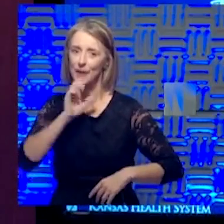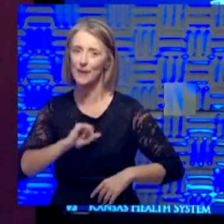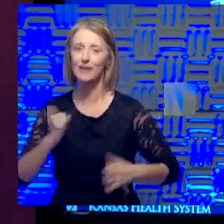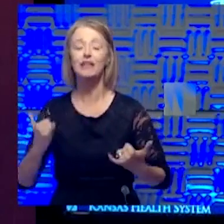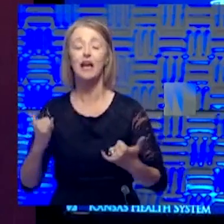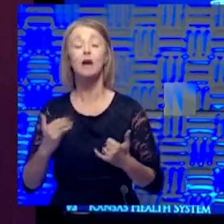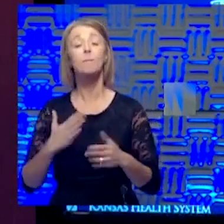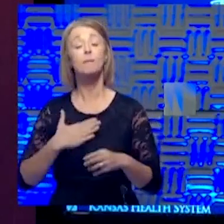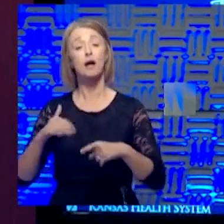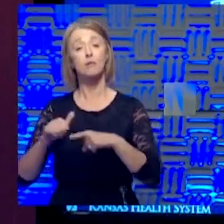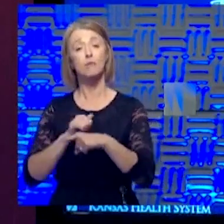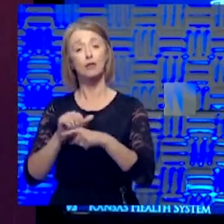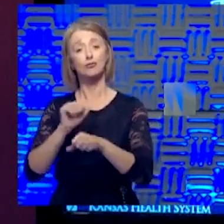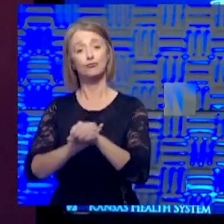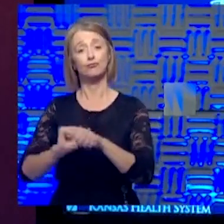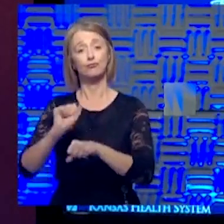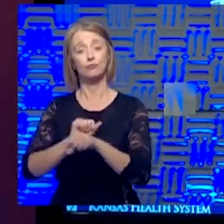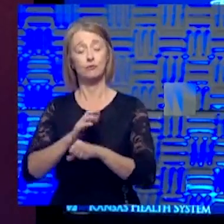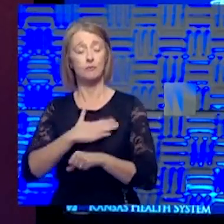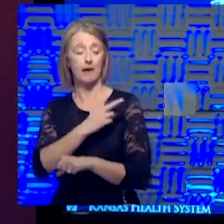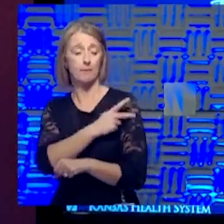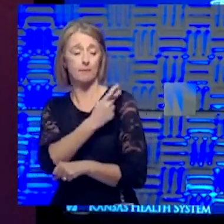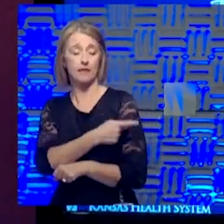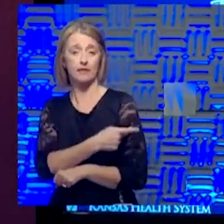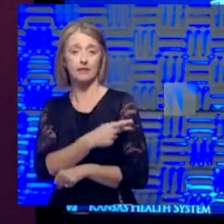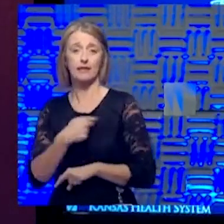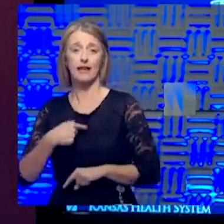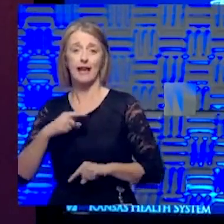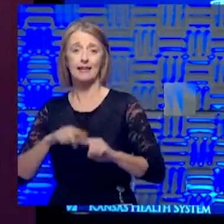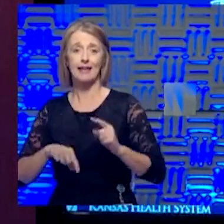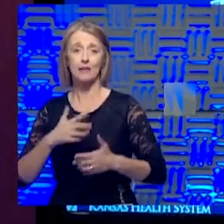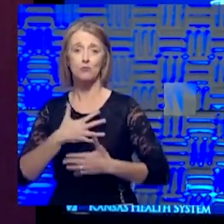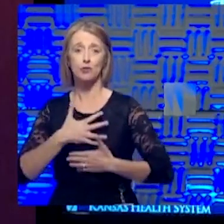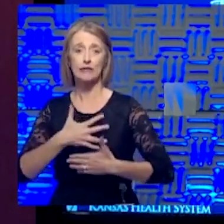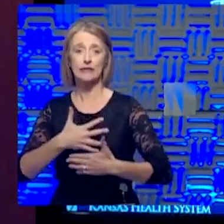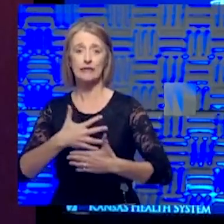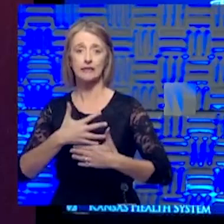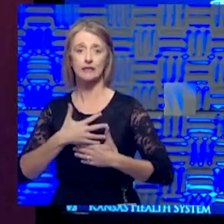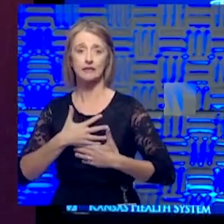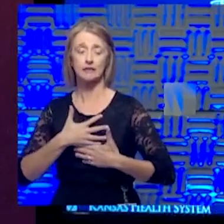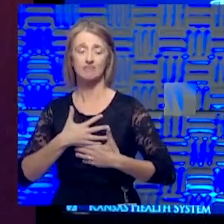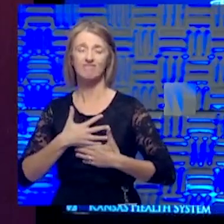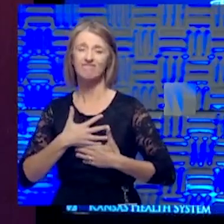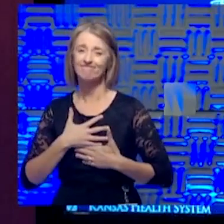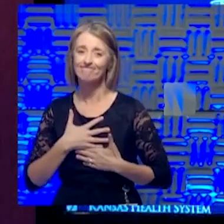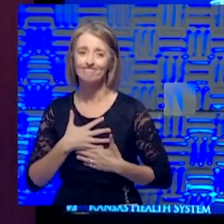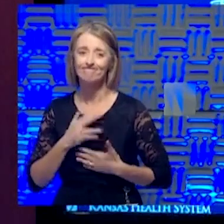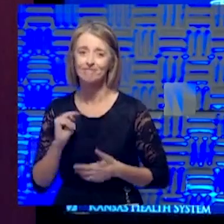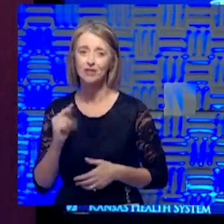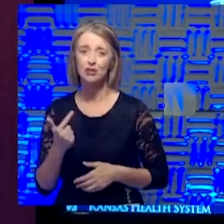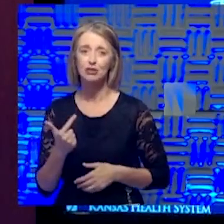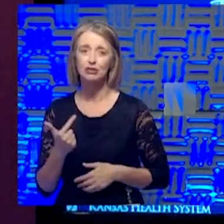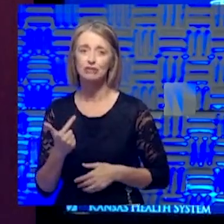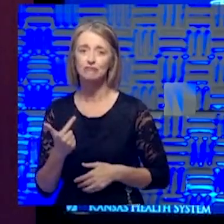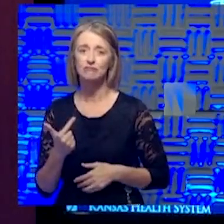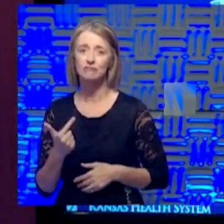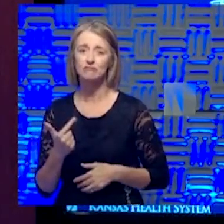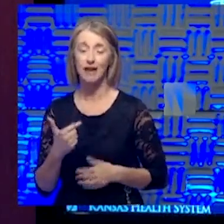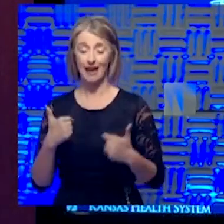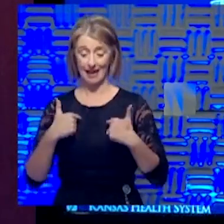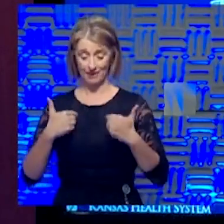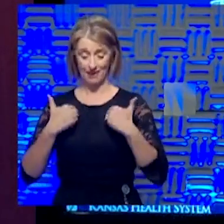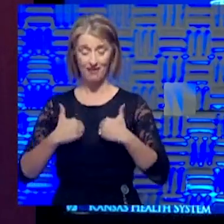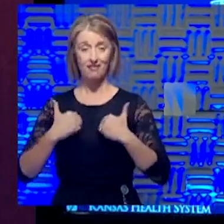In my practice, when my patients say, I can't breathe, that's not good, right? You know, I'm a lung